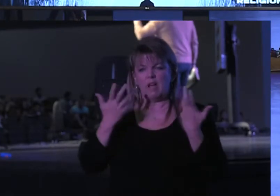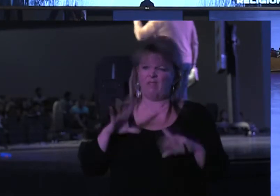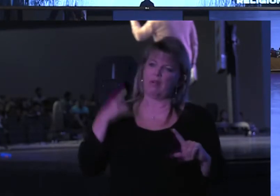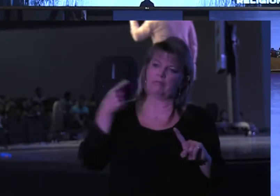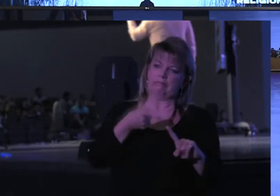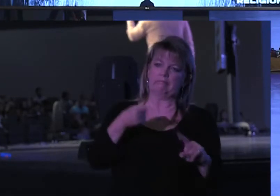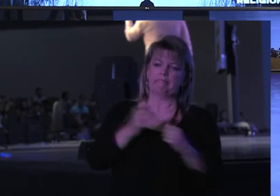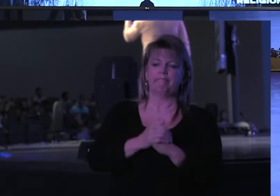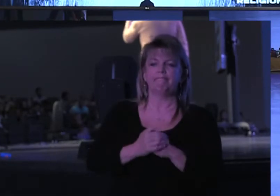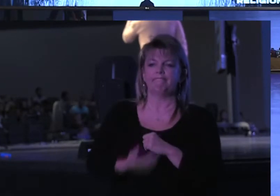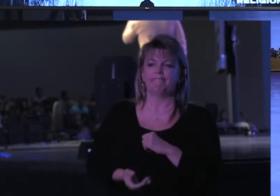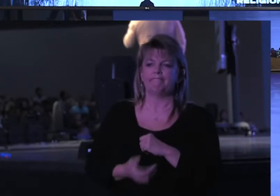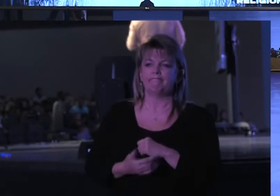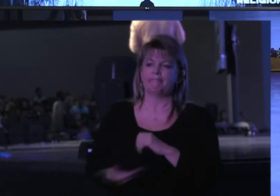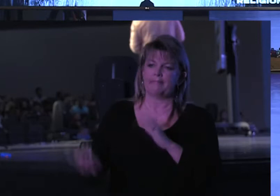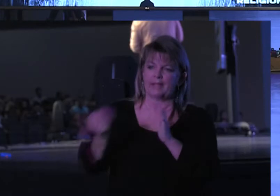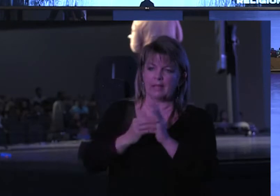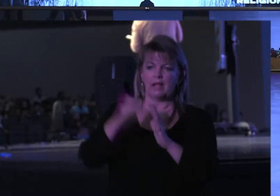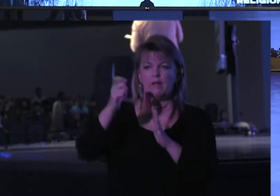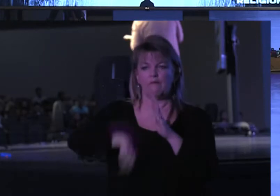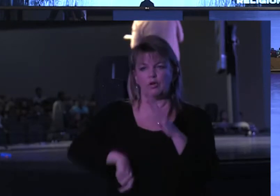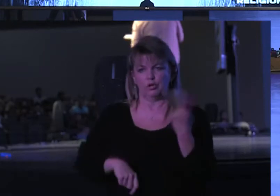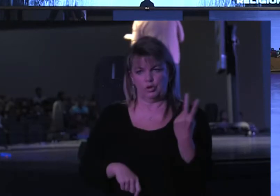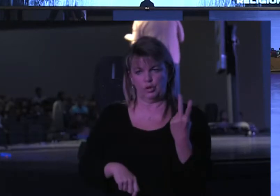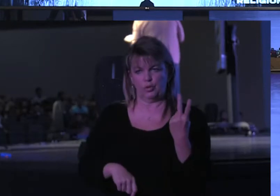it. I'll allude to it quickly. Look at